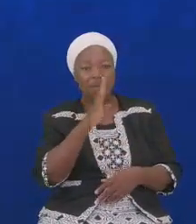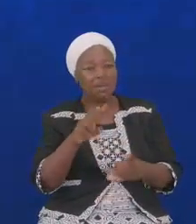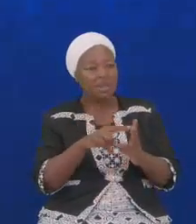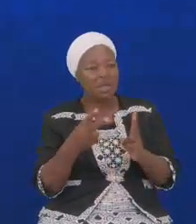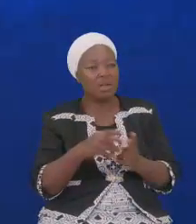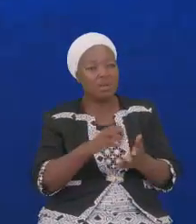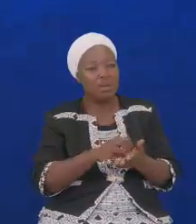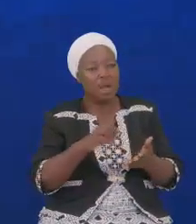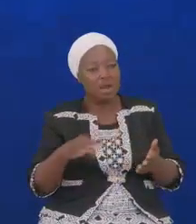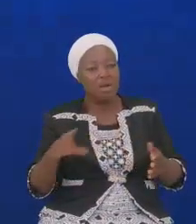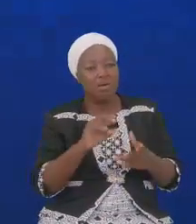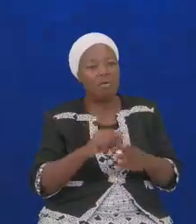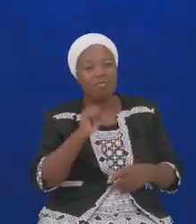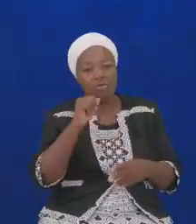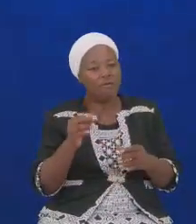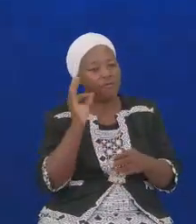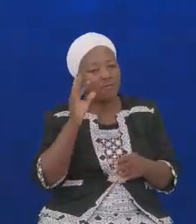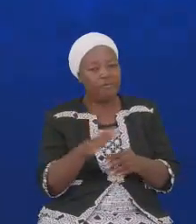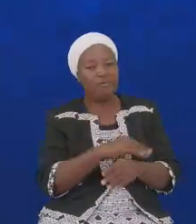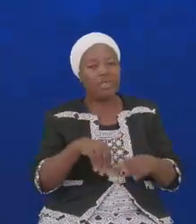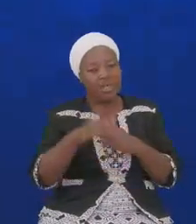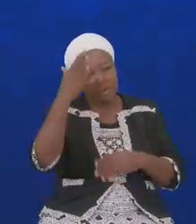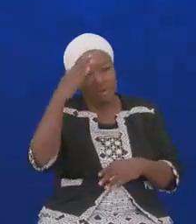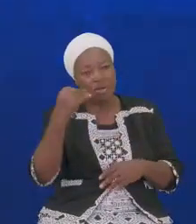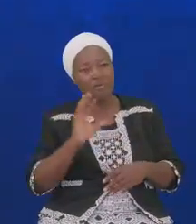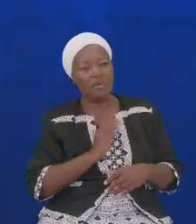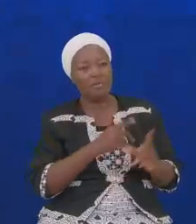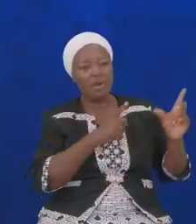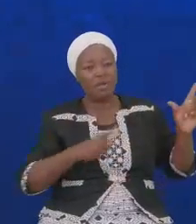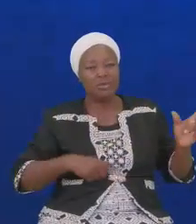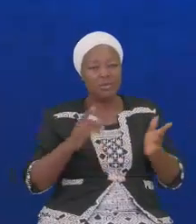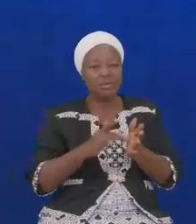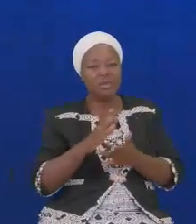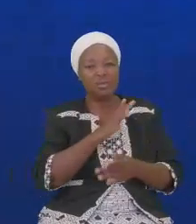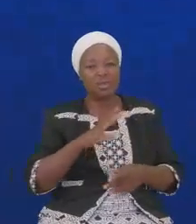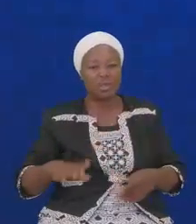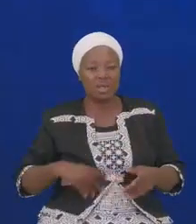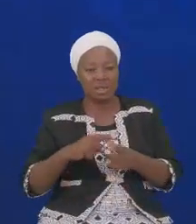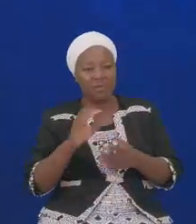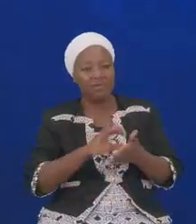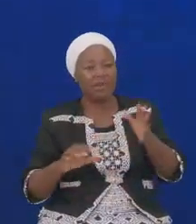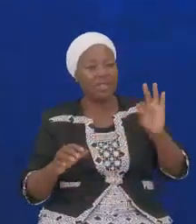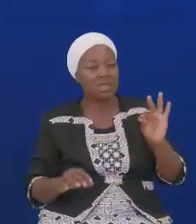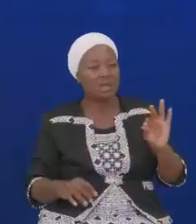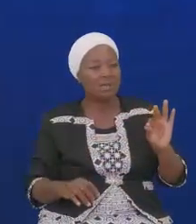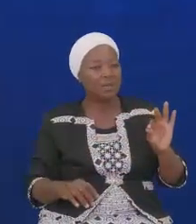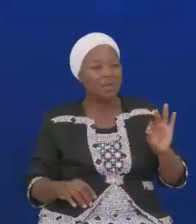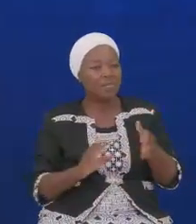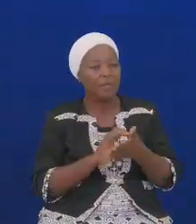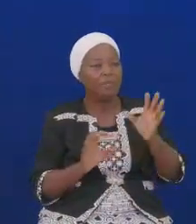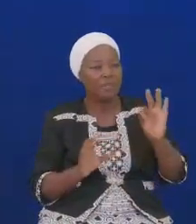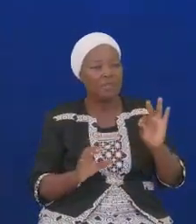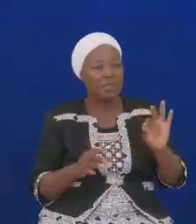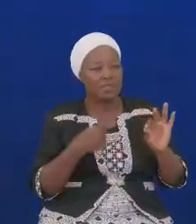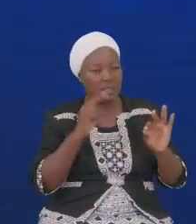nor unfruitful in the knowledge of our Lord Jesus Christ. Then in verse 9, it tells us